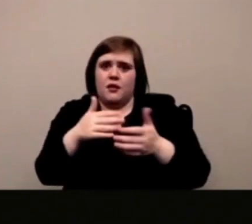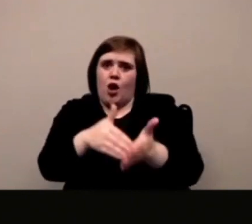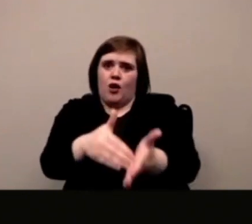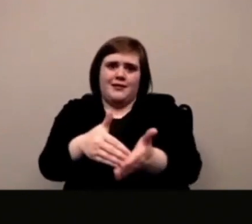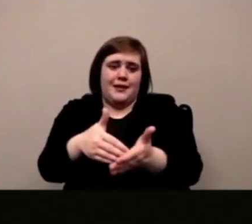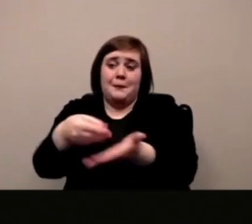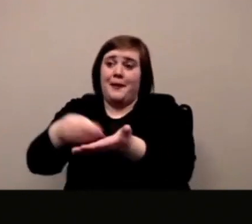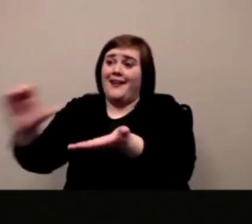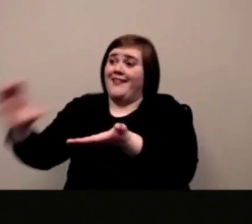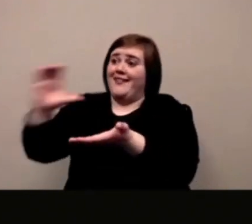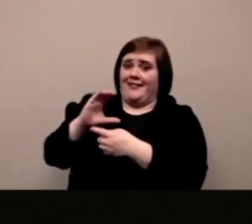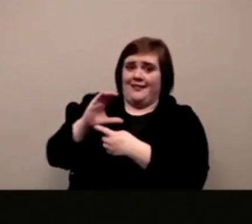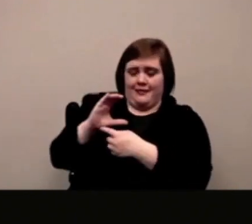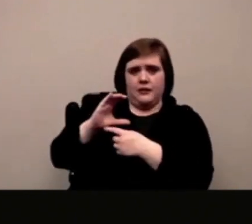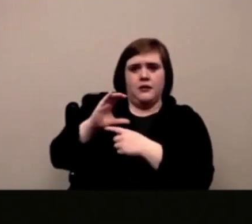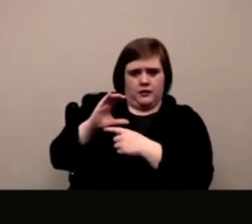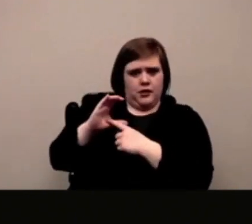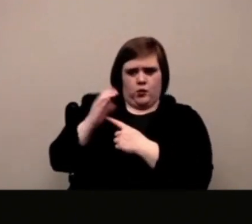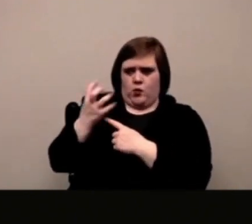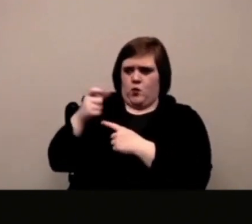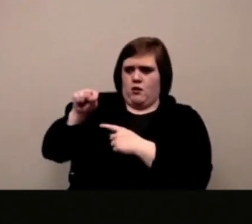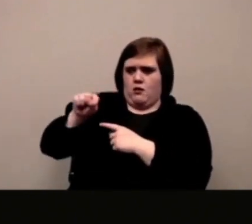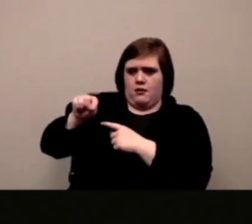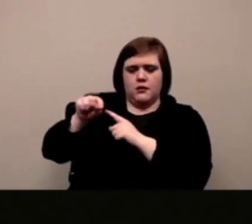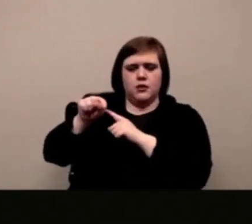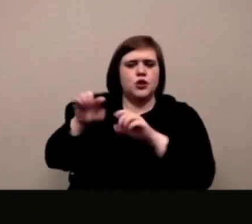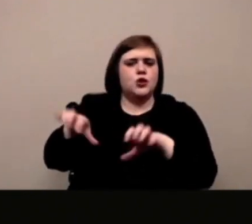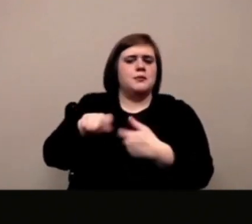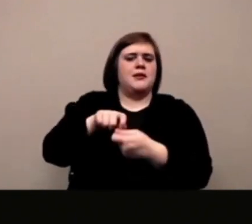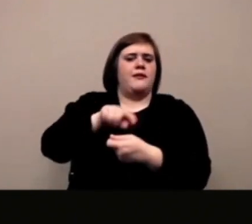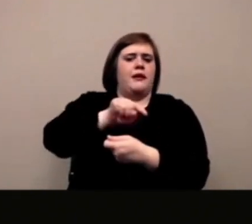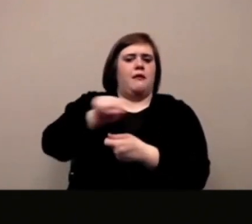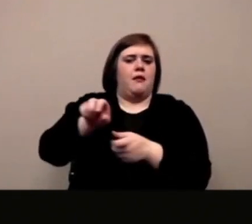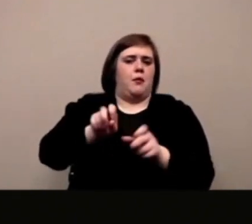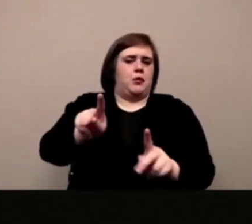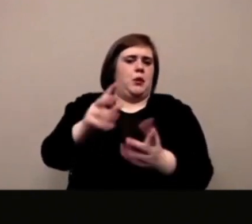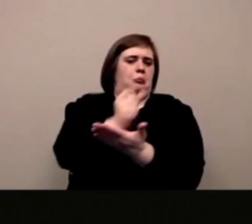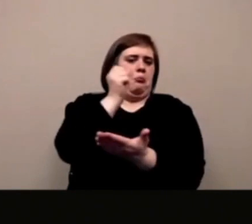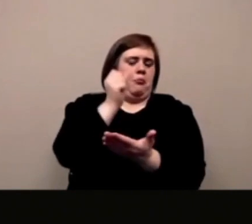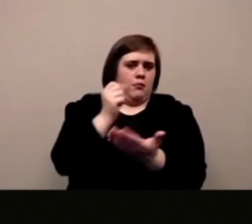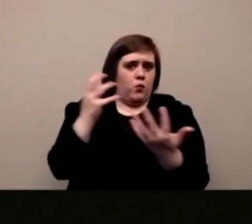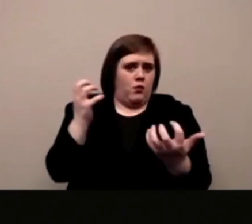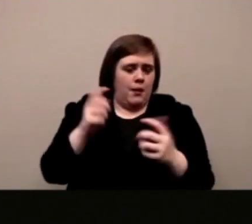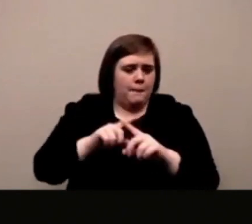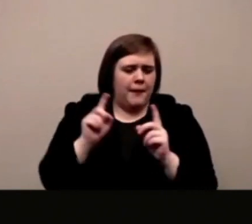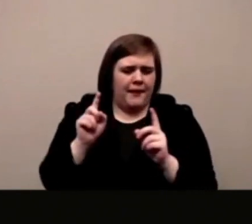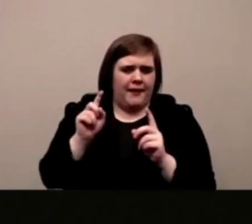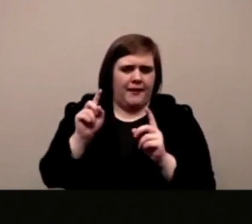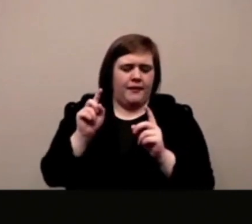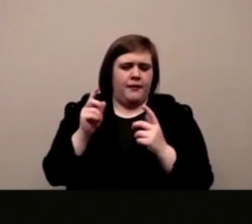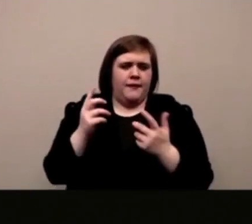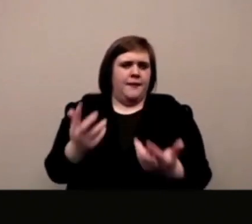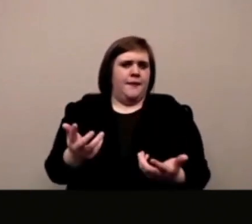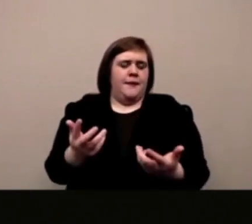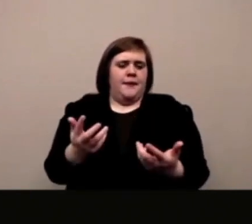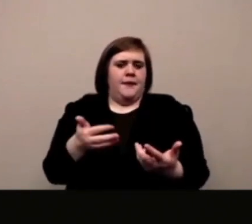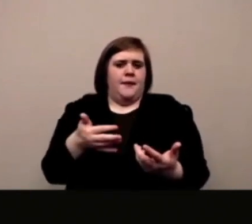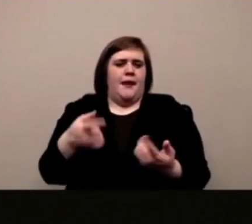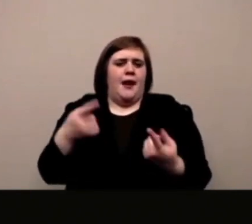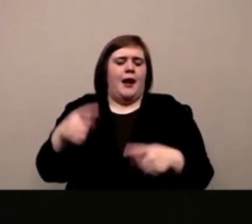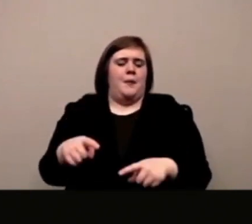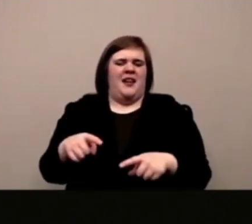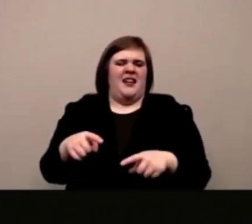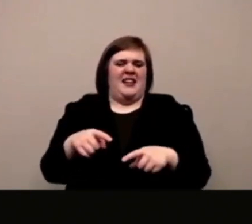in and it's like, okay, we want to be able to do this particular opportunity, it becomes a thing where it's, let's keep scaling